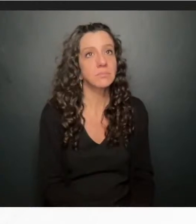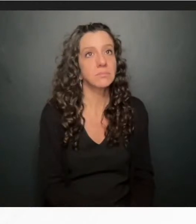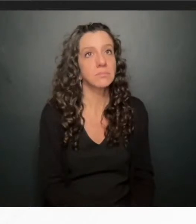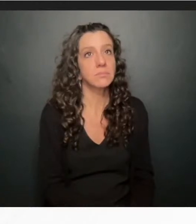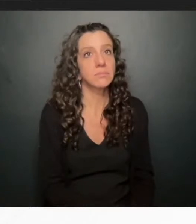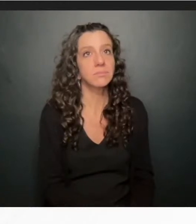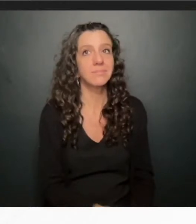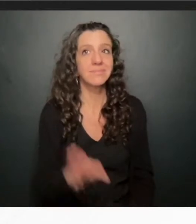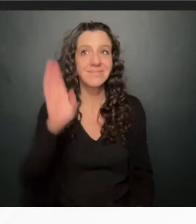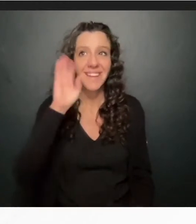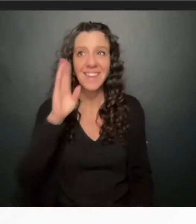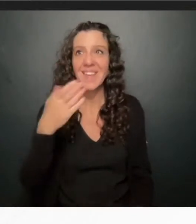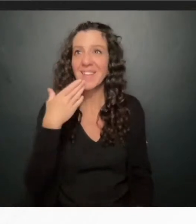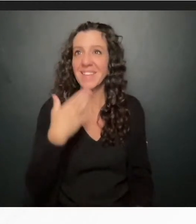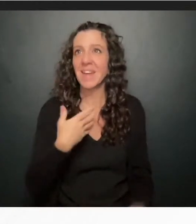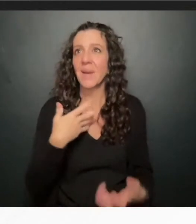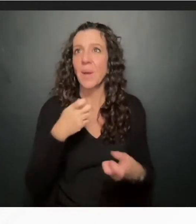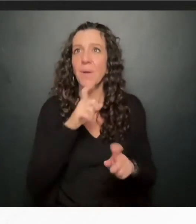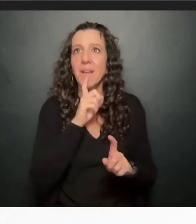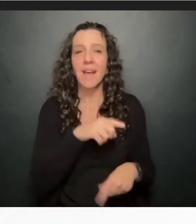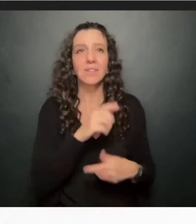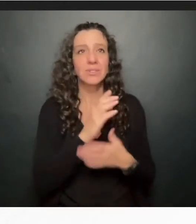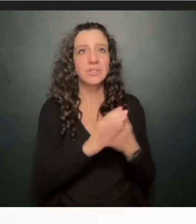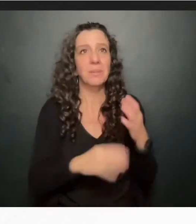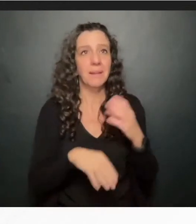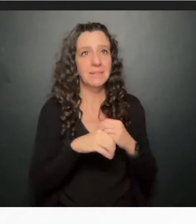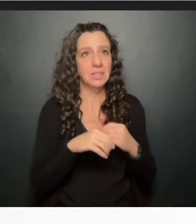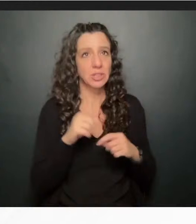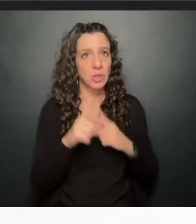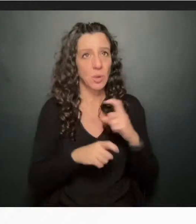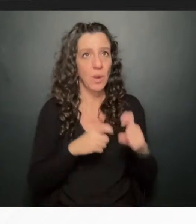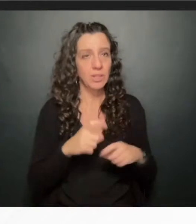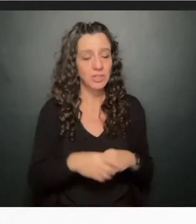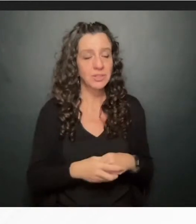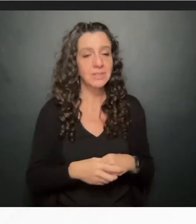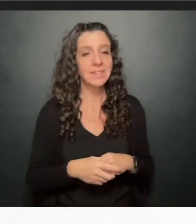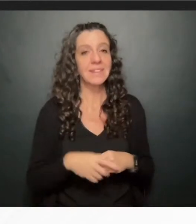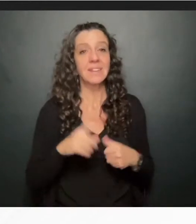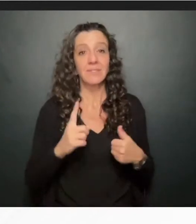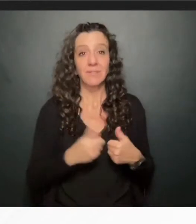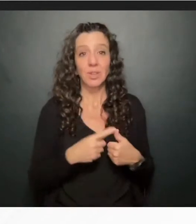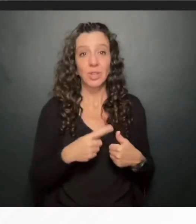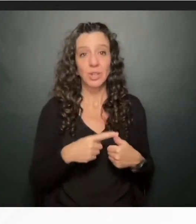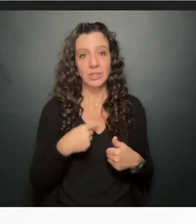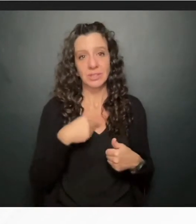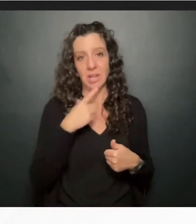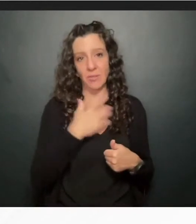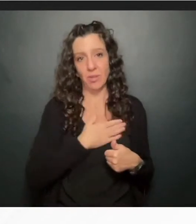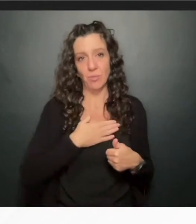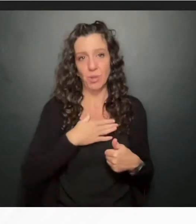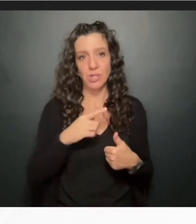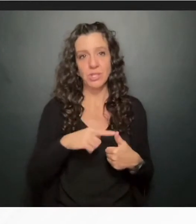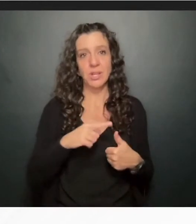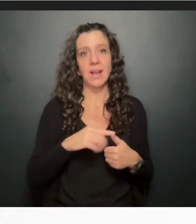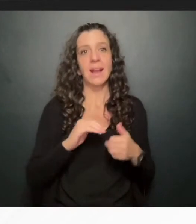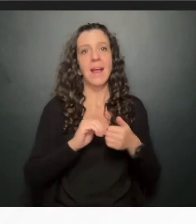Hello, thank you. I want to address some additional questions. This first one I very much appreciate. How's